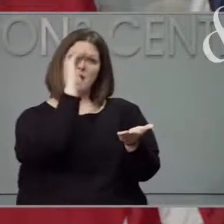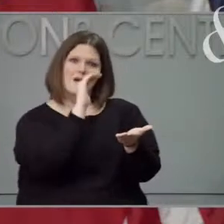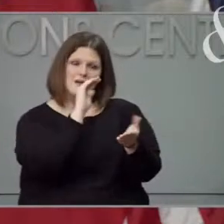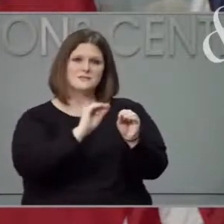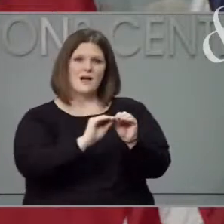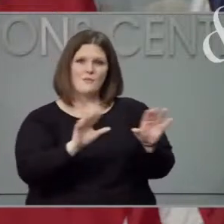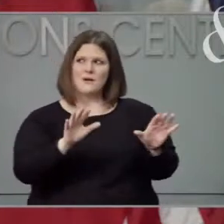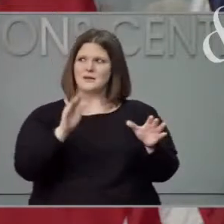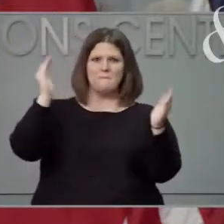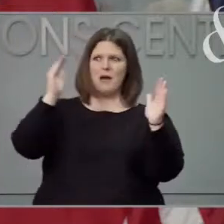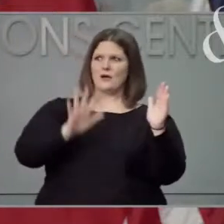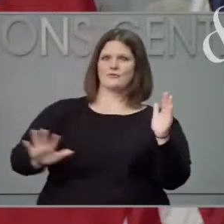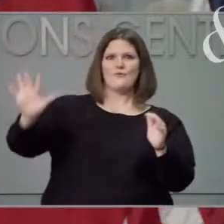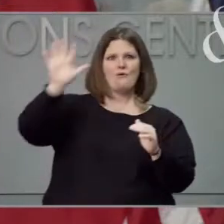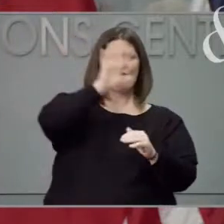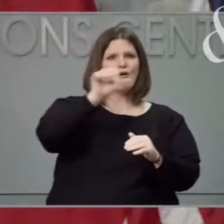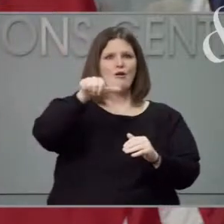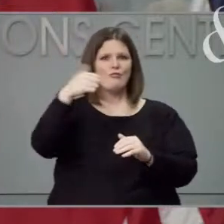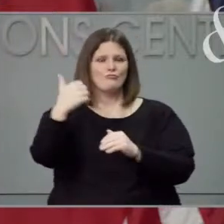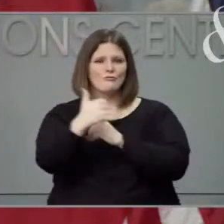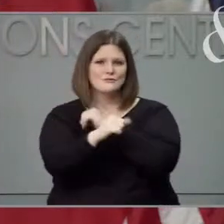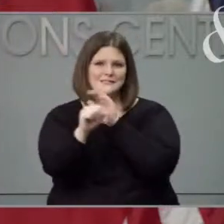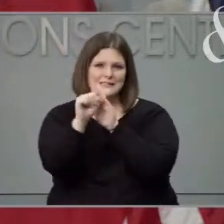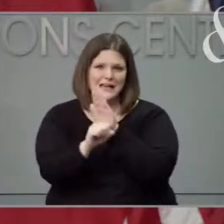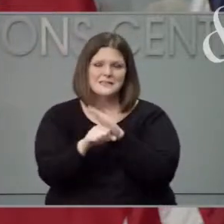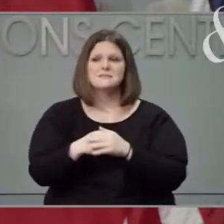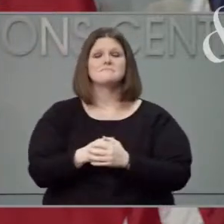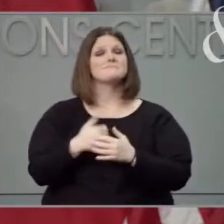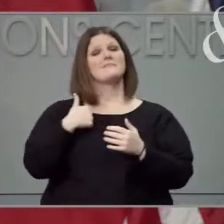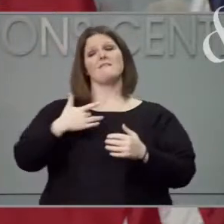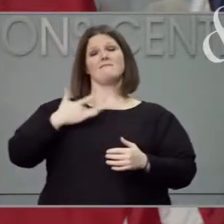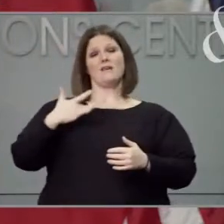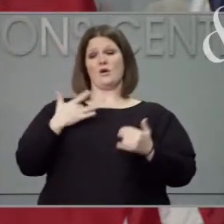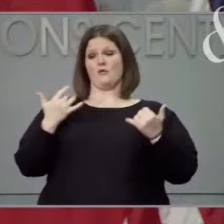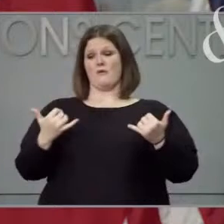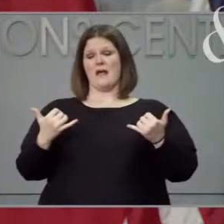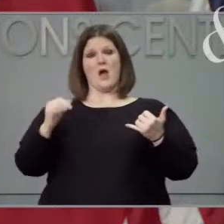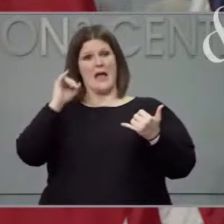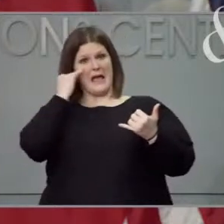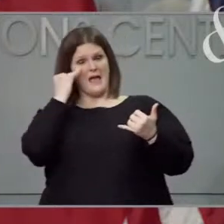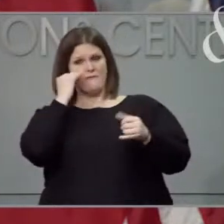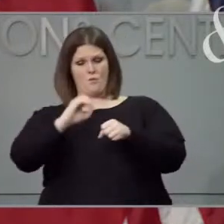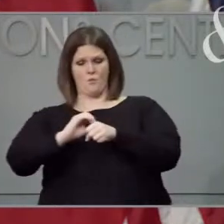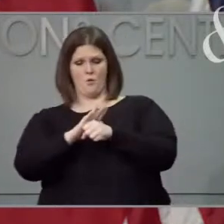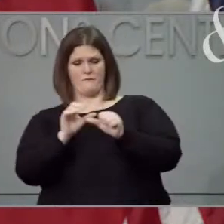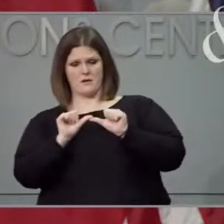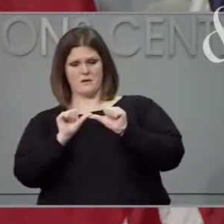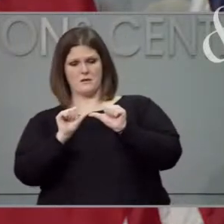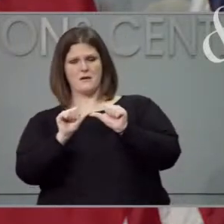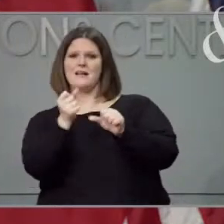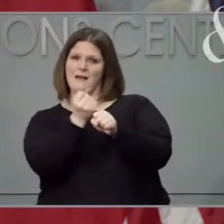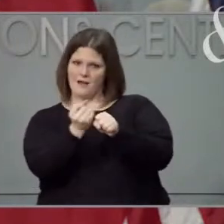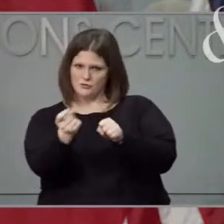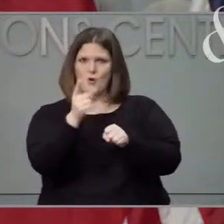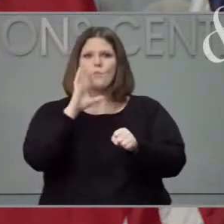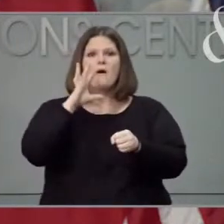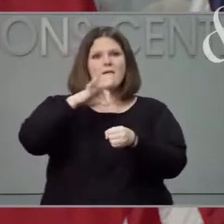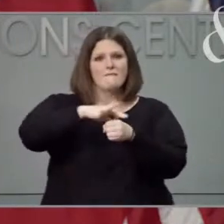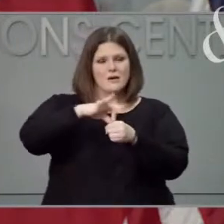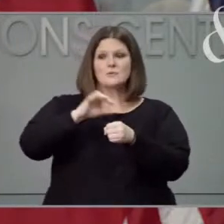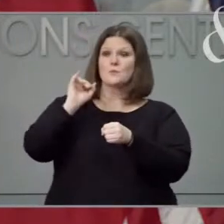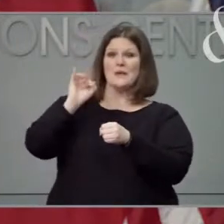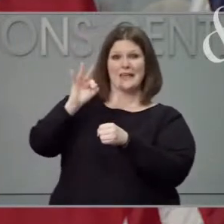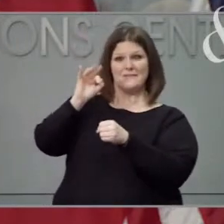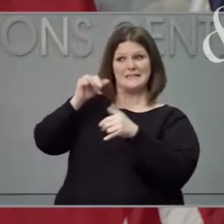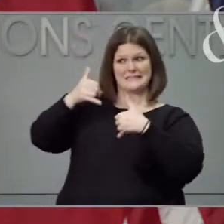So I foresee that, as long as we are still in a pandemic situation, we do have elections next year. So perhaps we will continue to